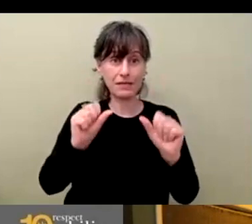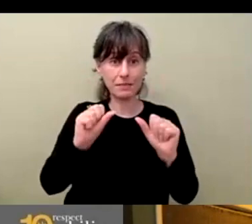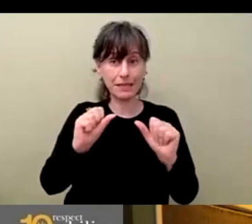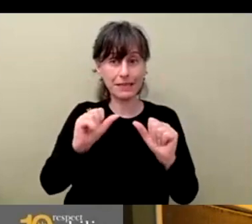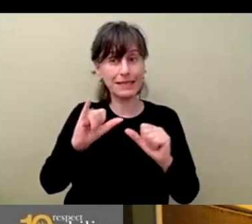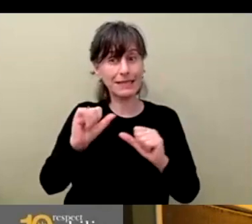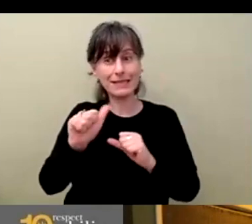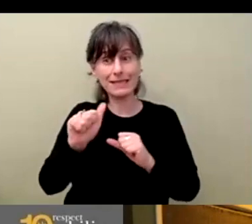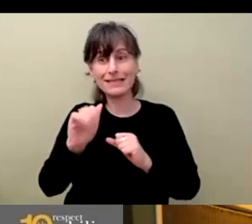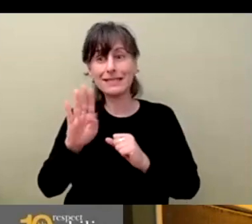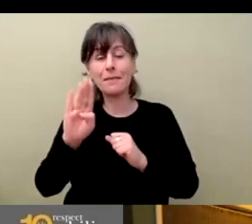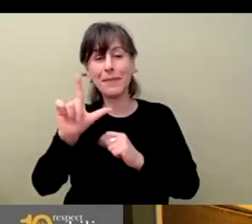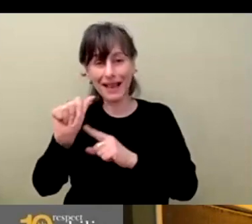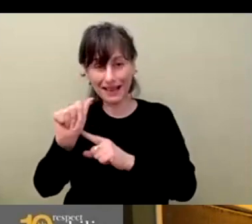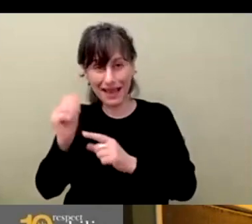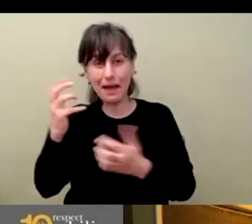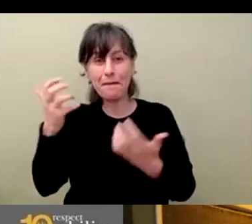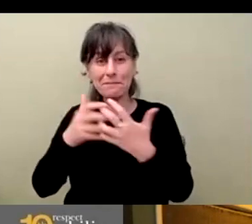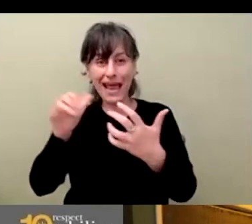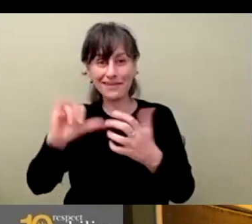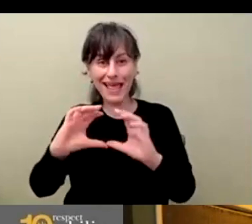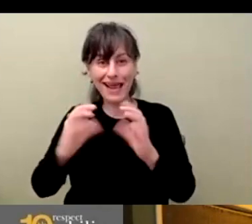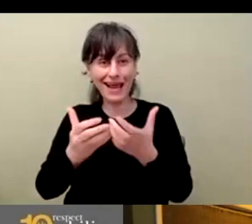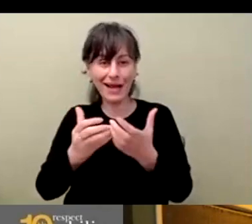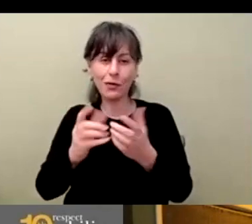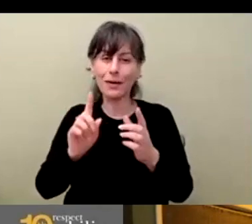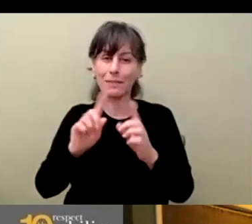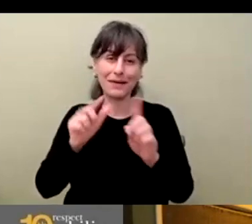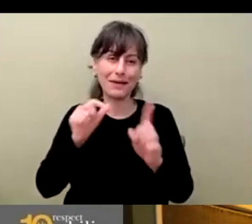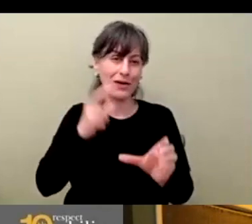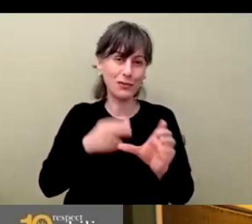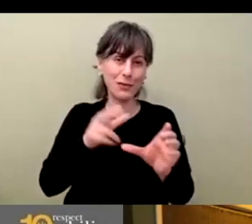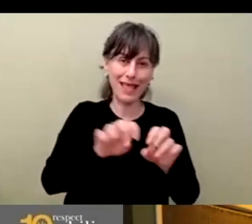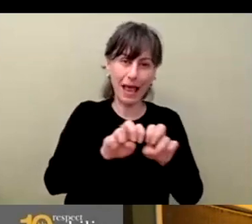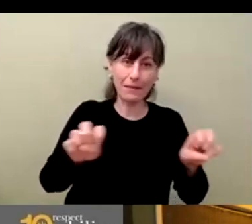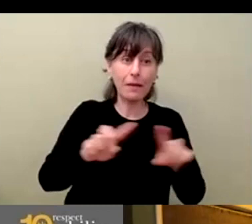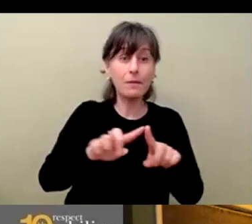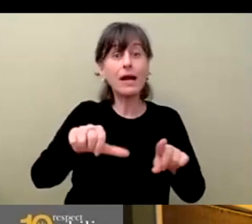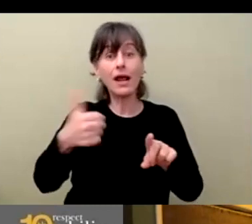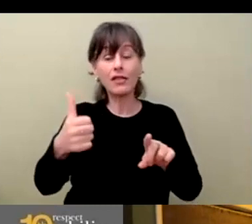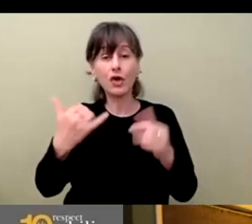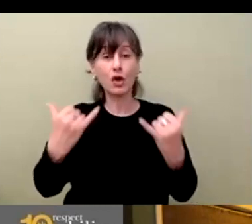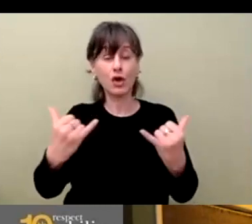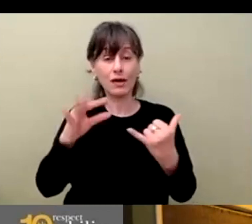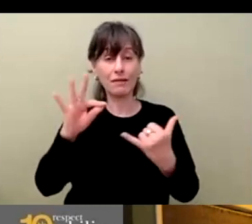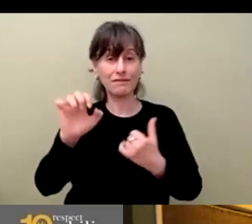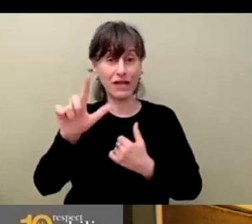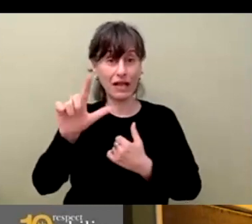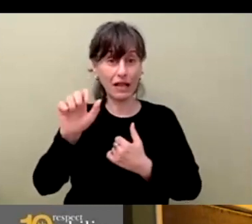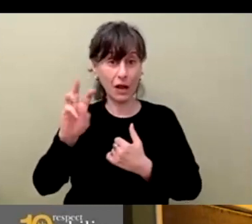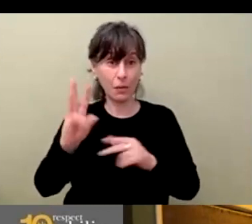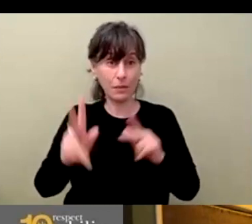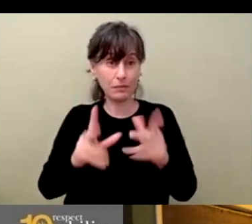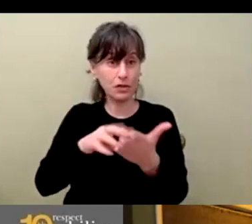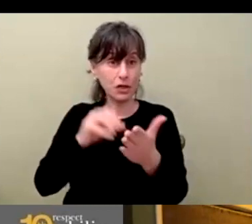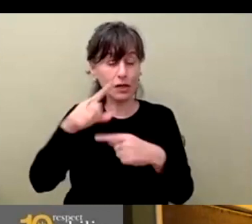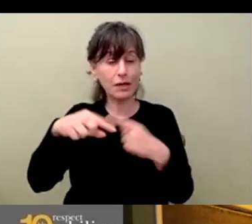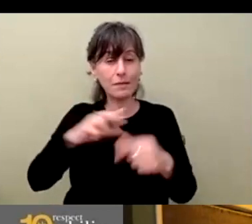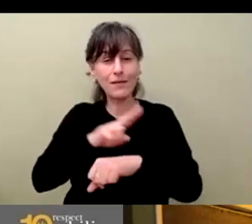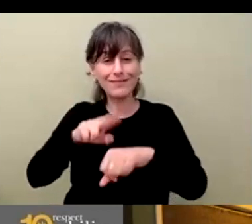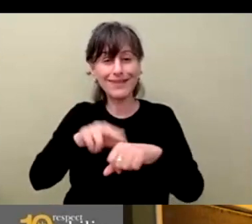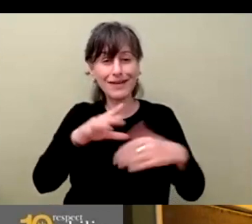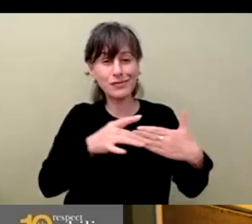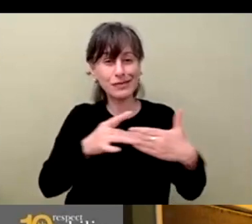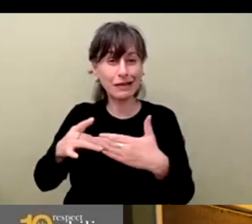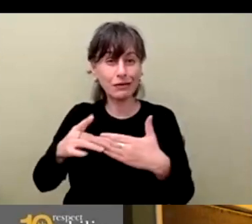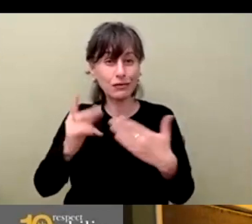that one, but Isabella does fall into that category, as well as some current fellows to learn a little bit more about our National Leadership Program and how